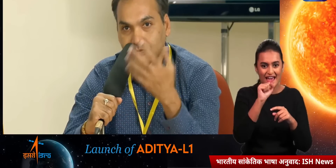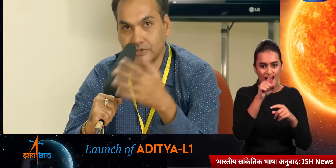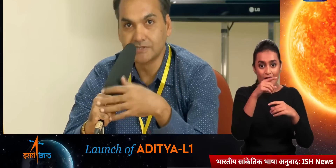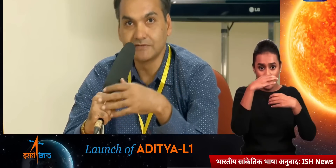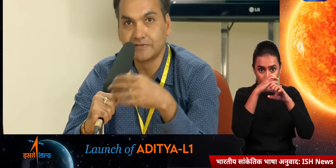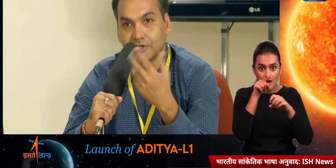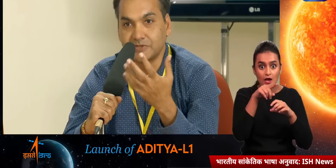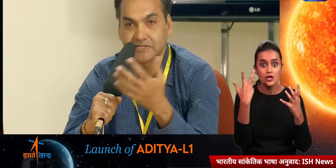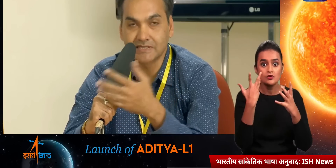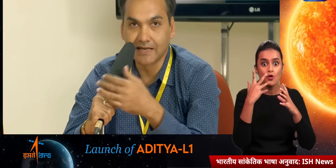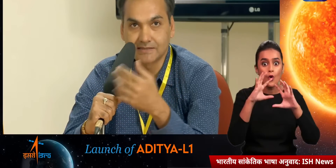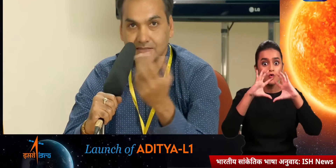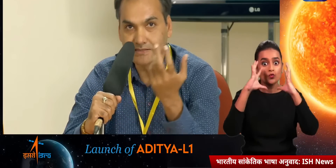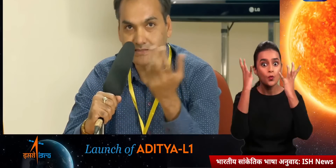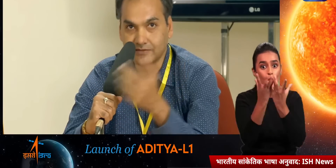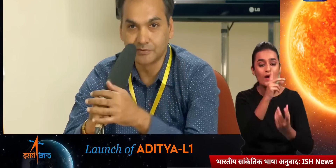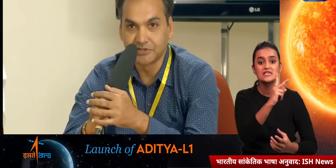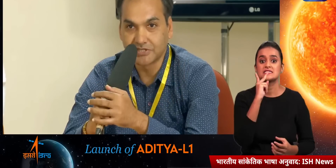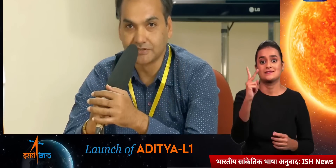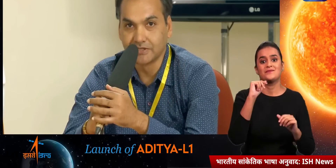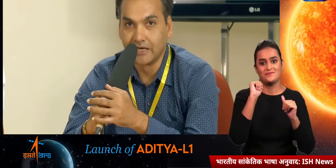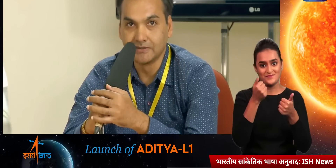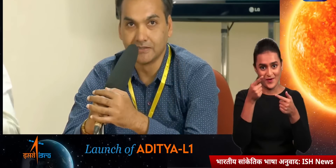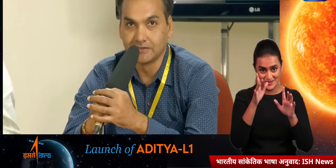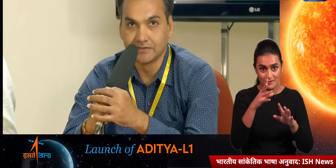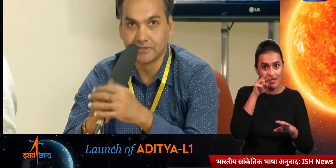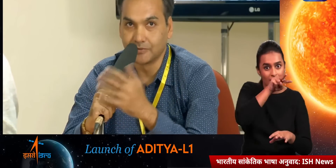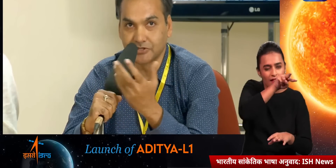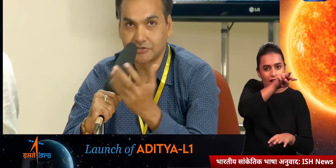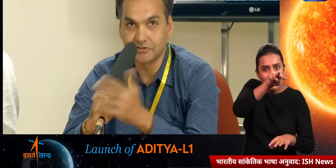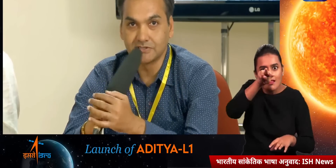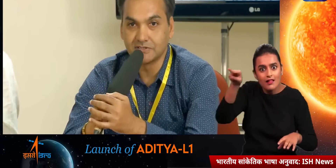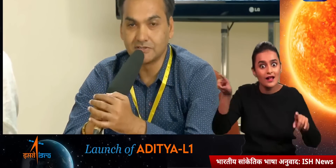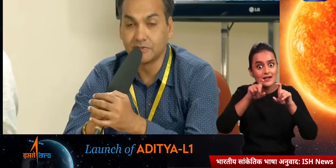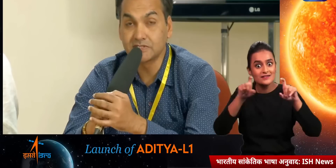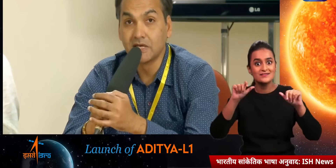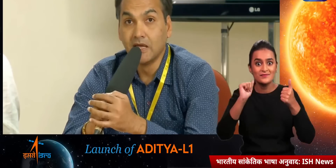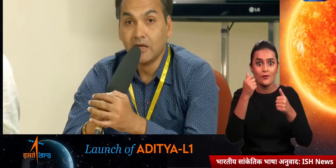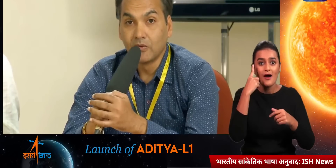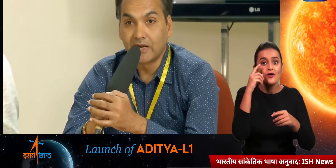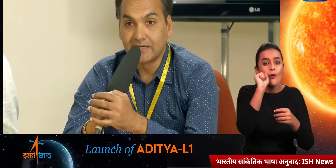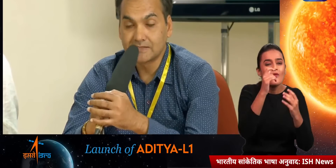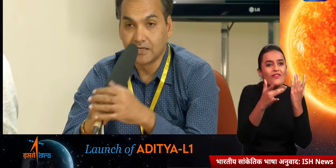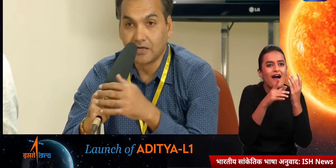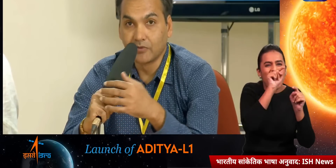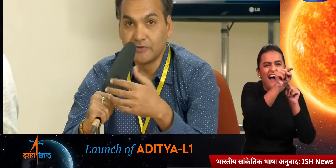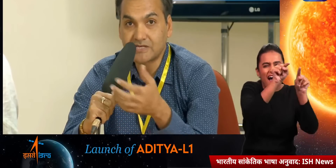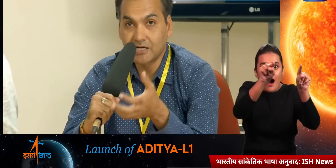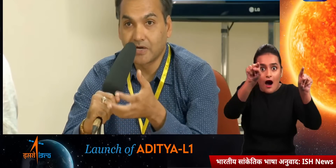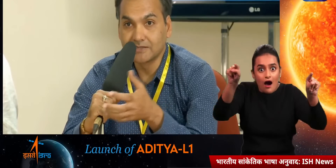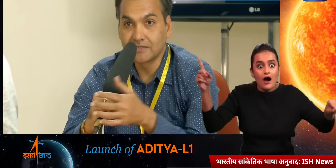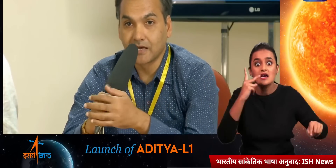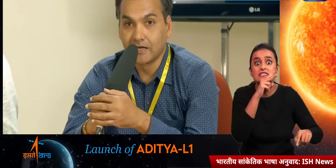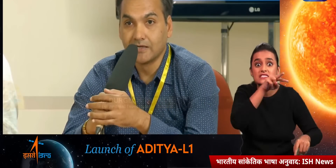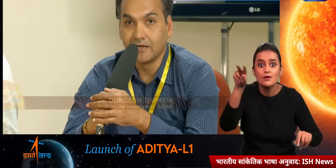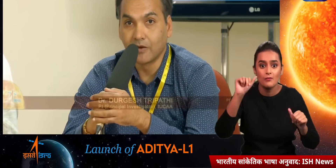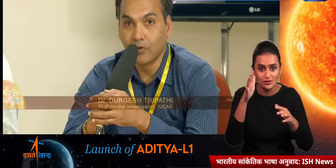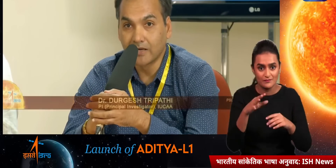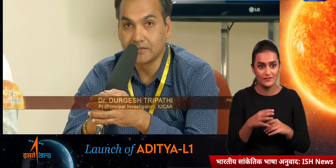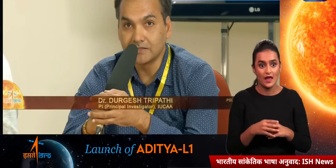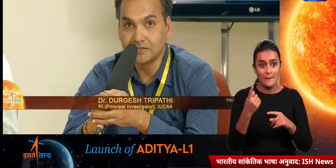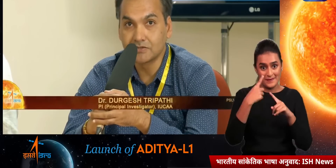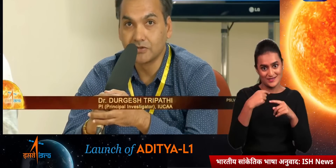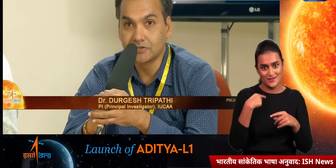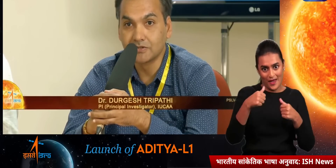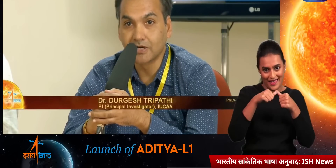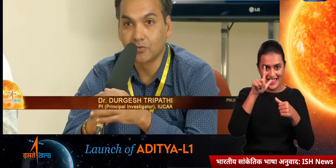the universe, different objects, galaxies, star formation, and other objects you see in the universe. Whereas when we talk about Aditya